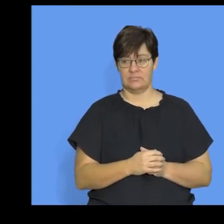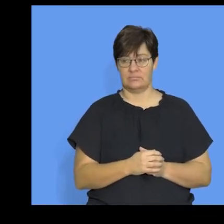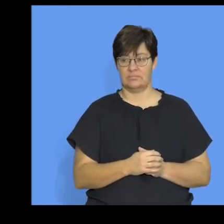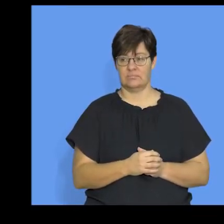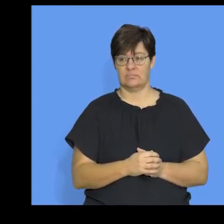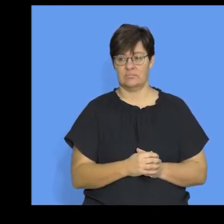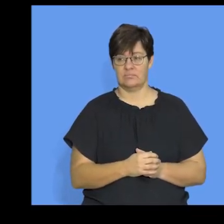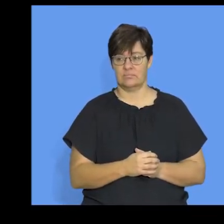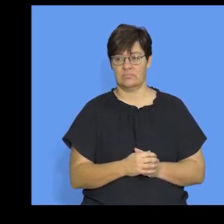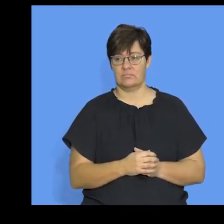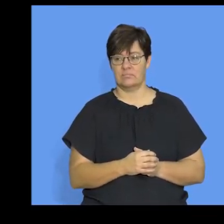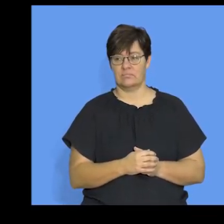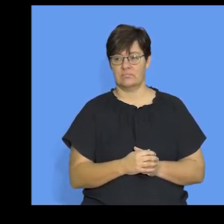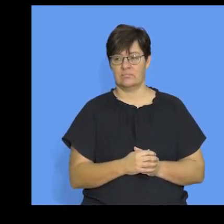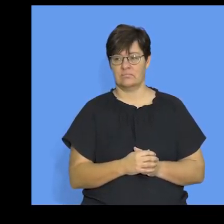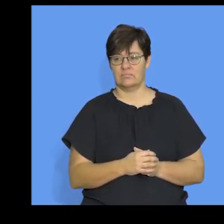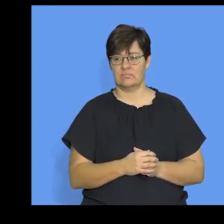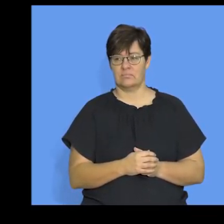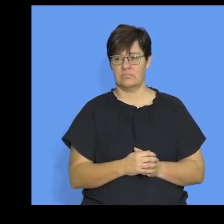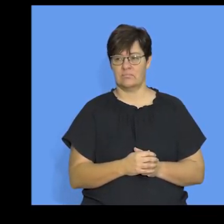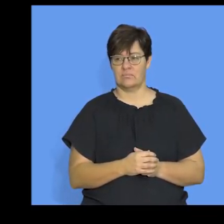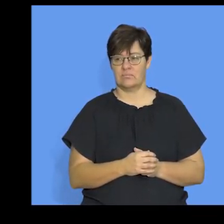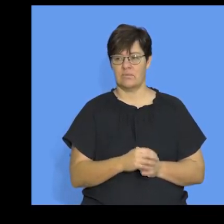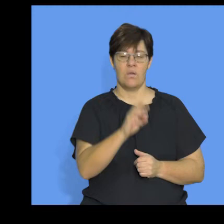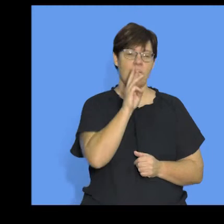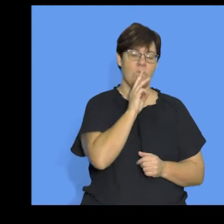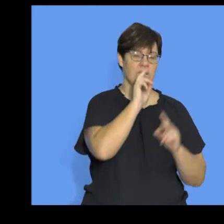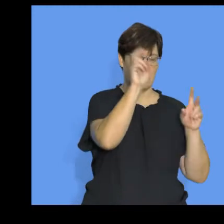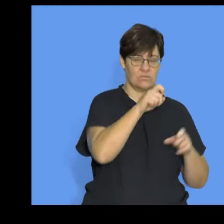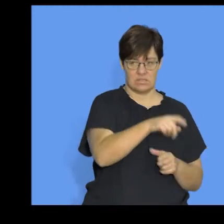Okay. This one was your water and electricity.